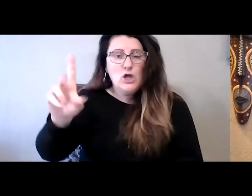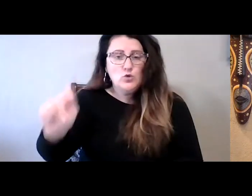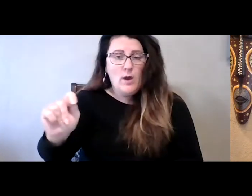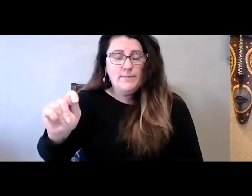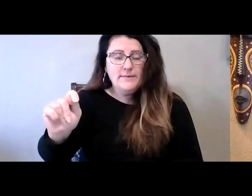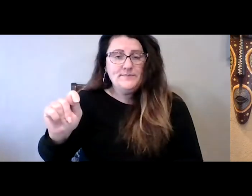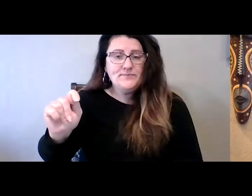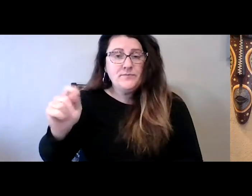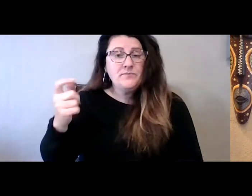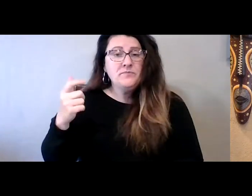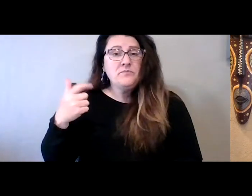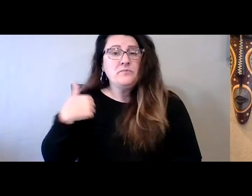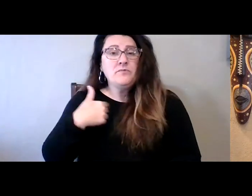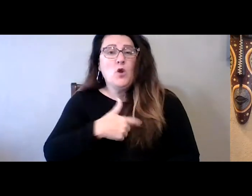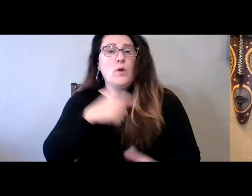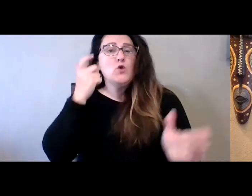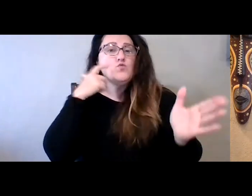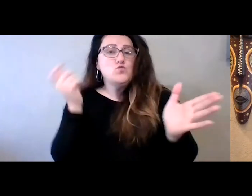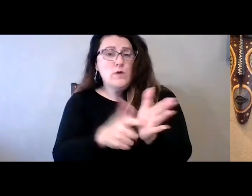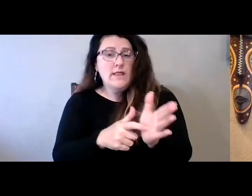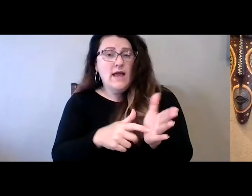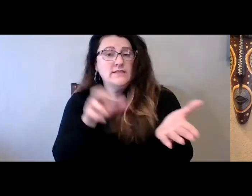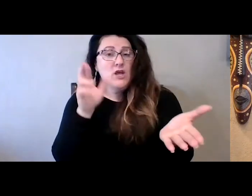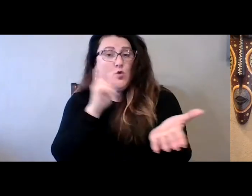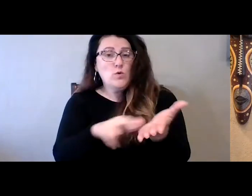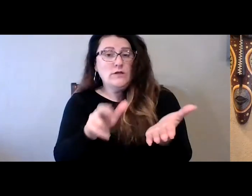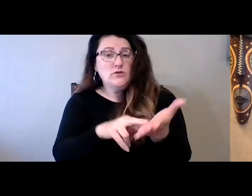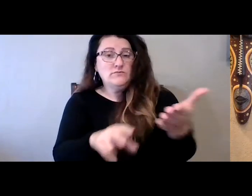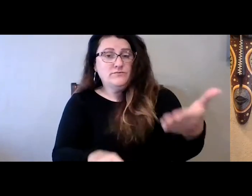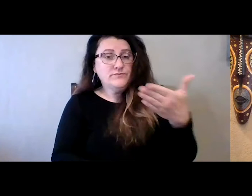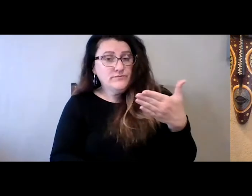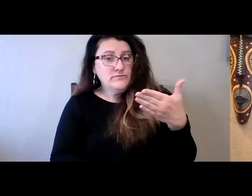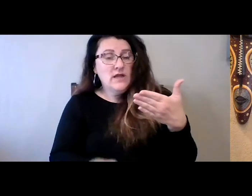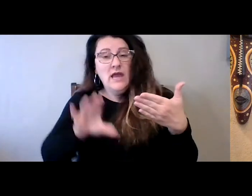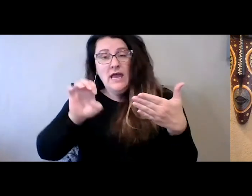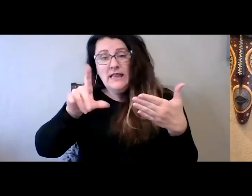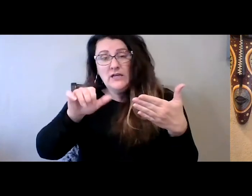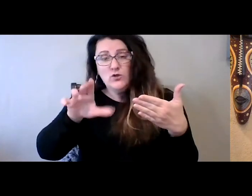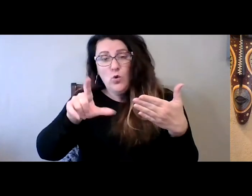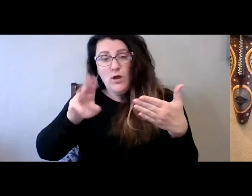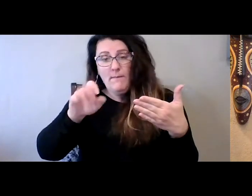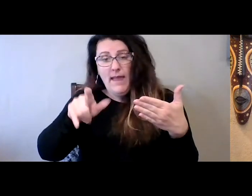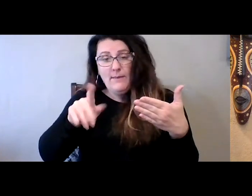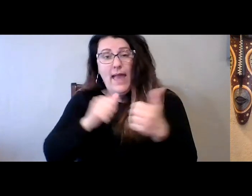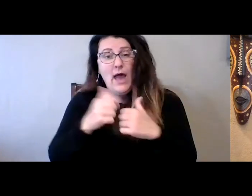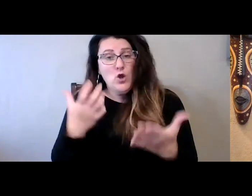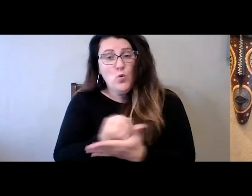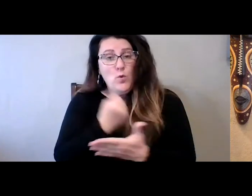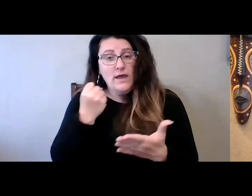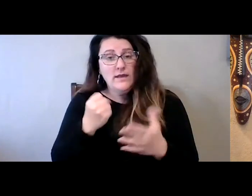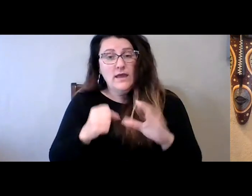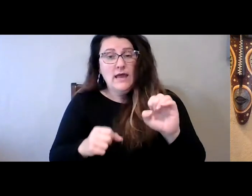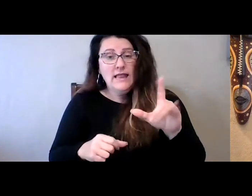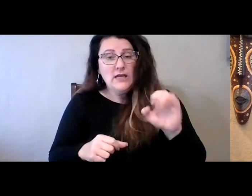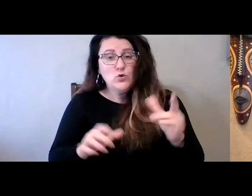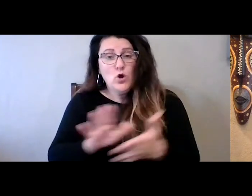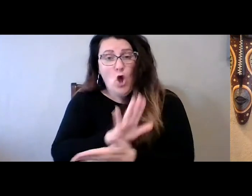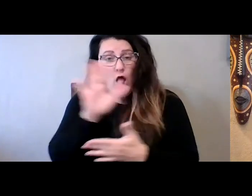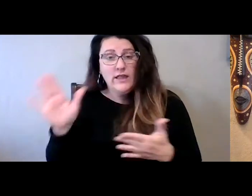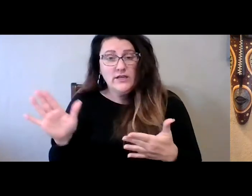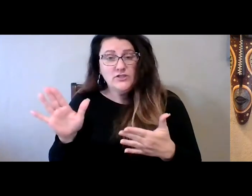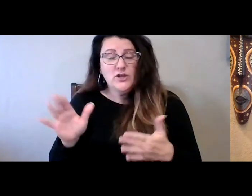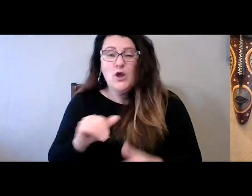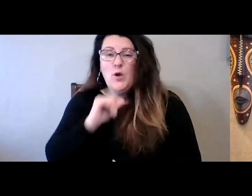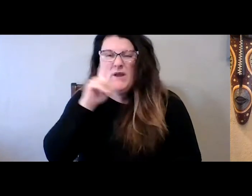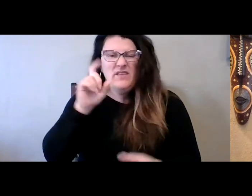What we realized as we did that research and we looked at the electoral map and how you win the electoral college is that we didn't actually have